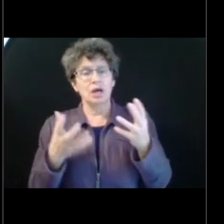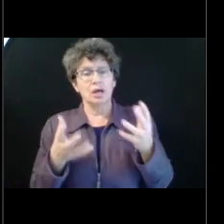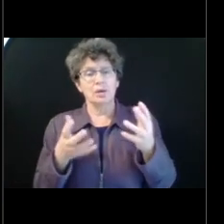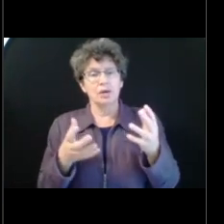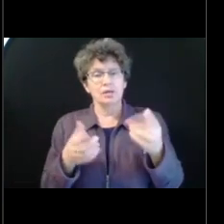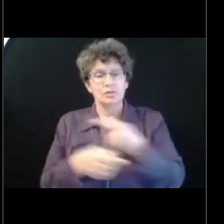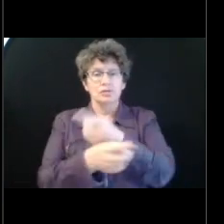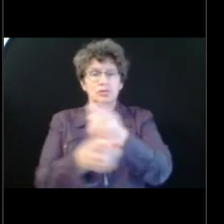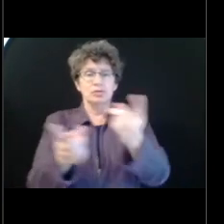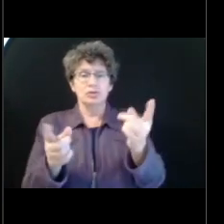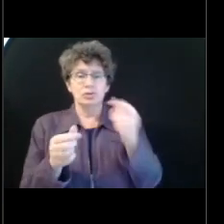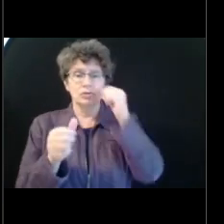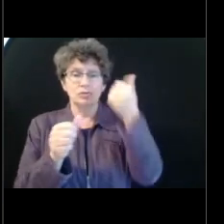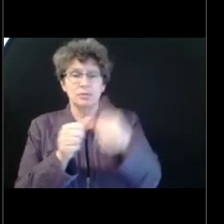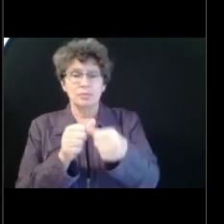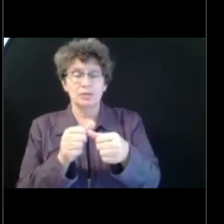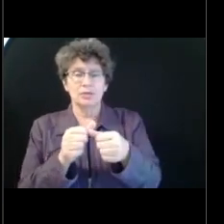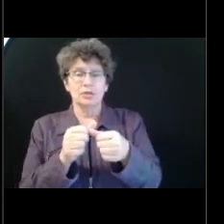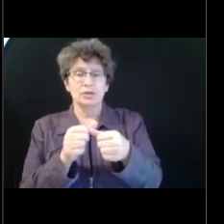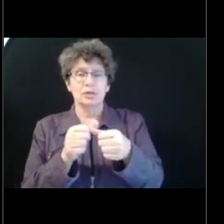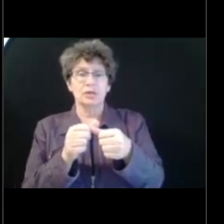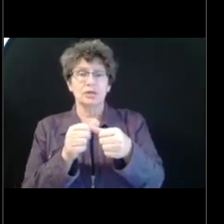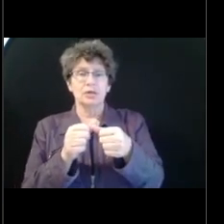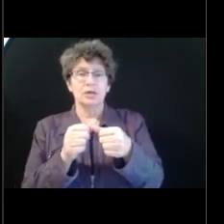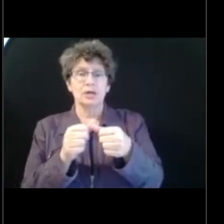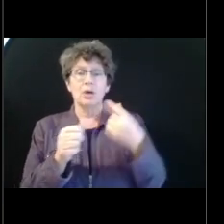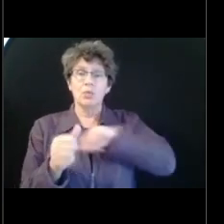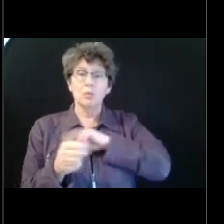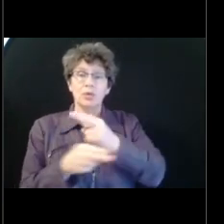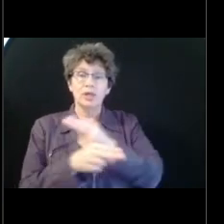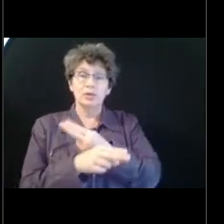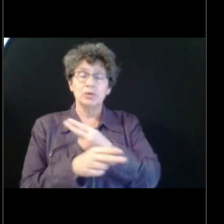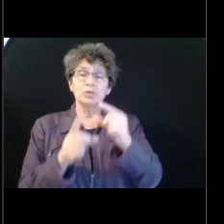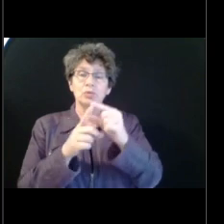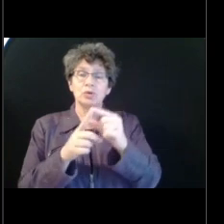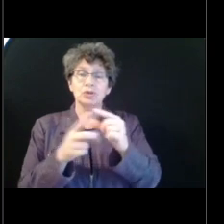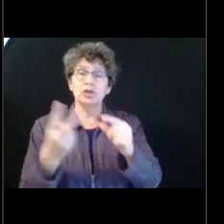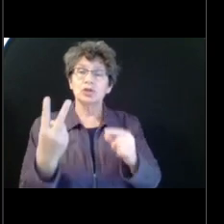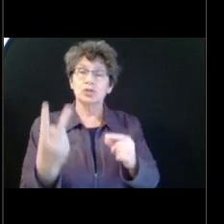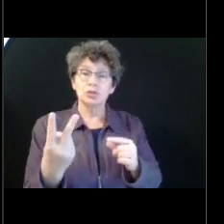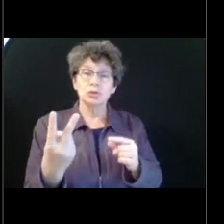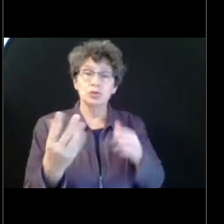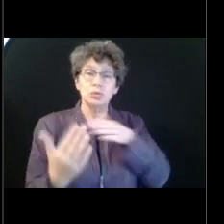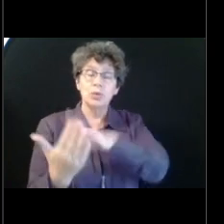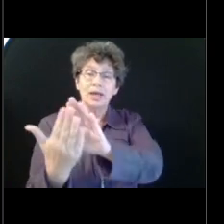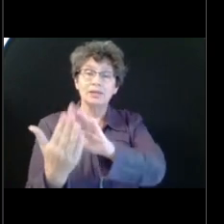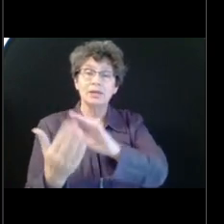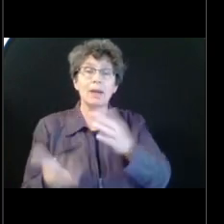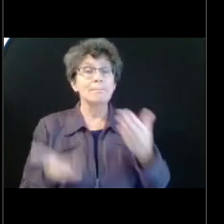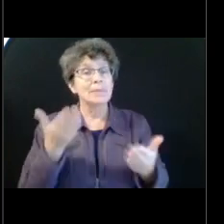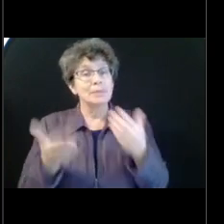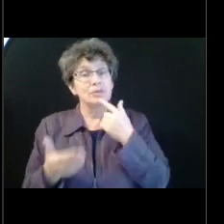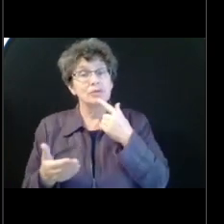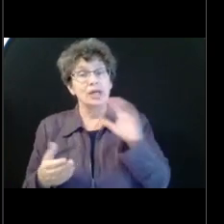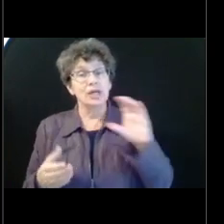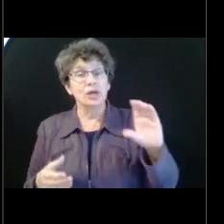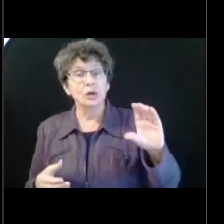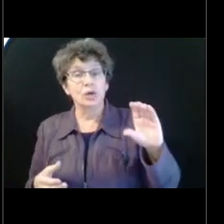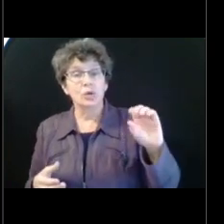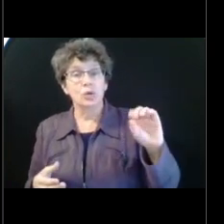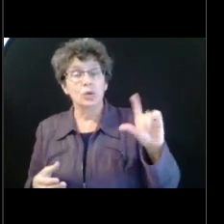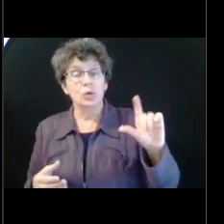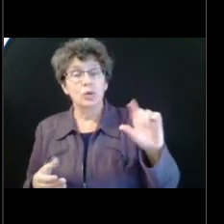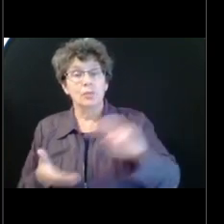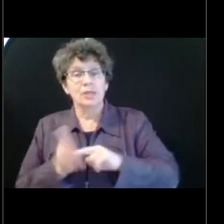you that there are two ways of using words. Cool might mean really cold, or cool might